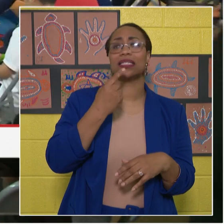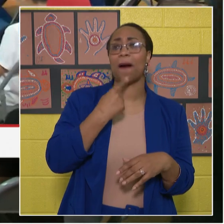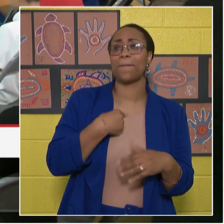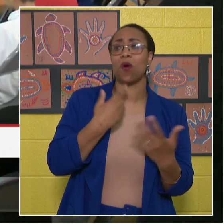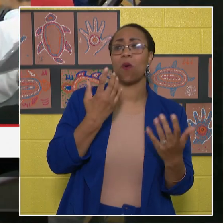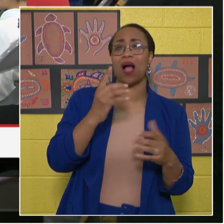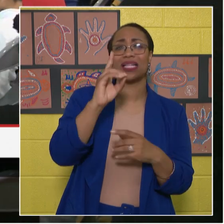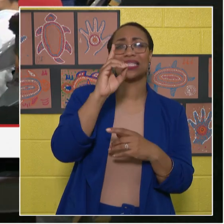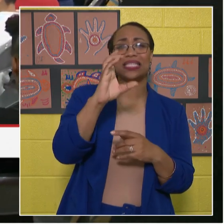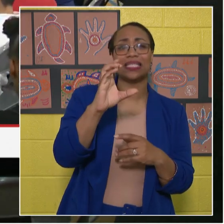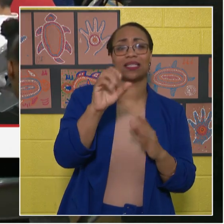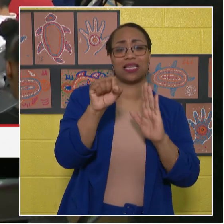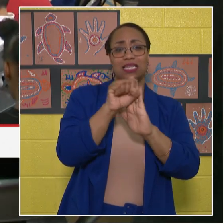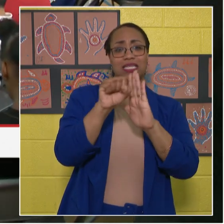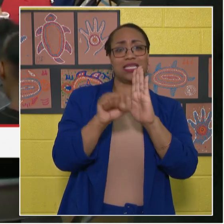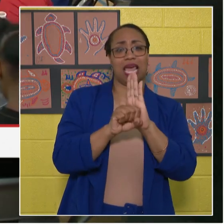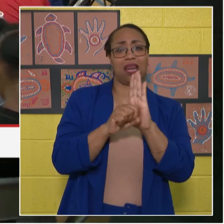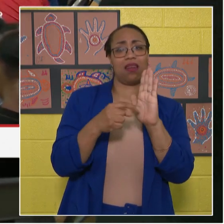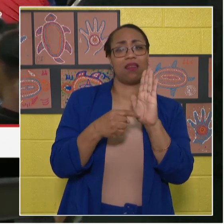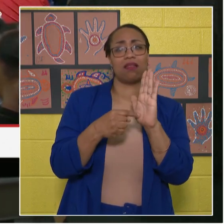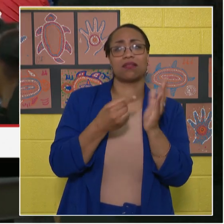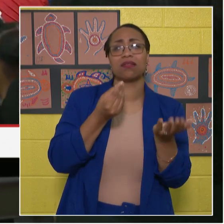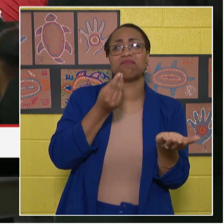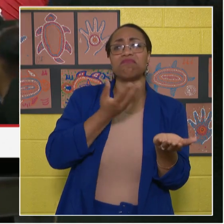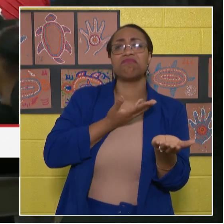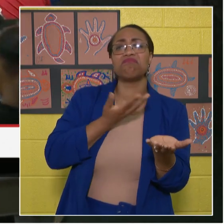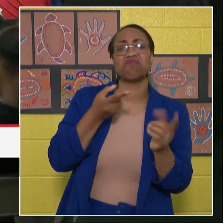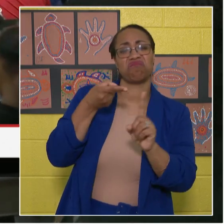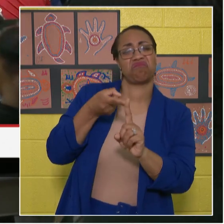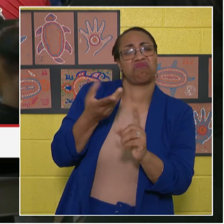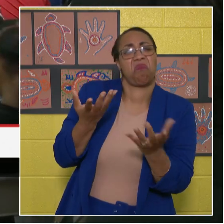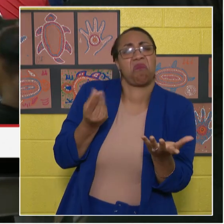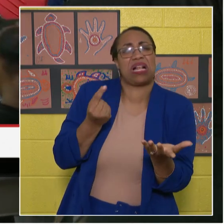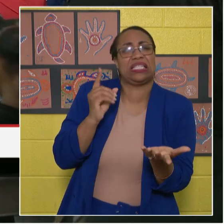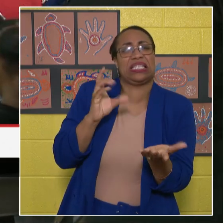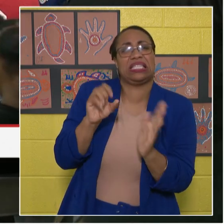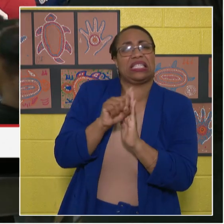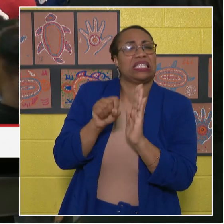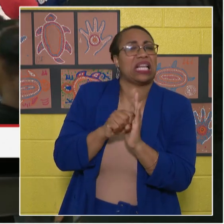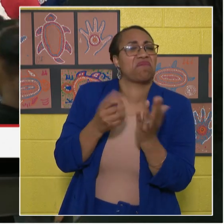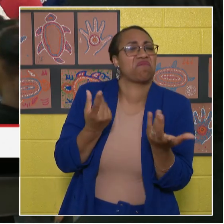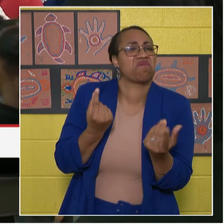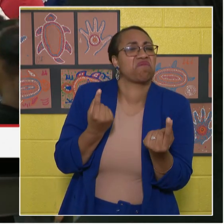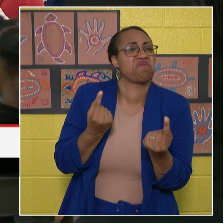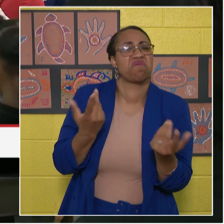I have an answer right here, gentleman right here. Step up, sweetheart.